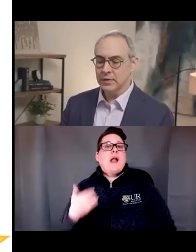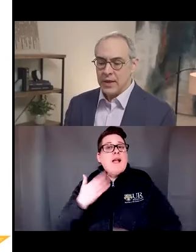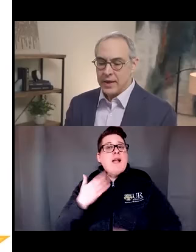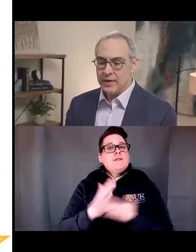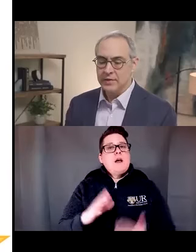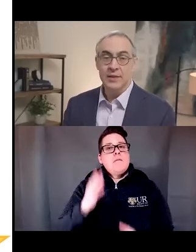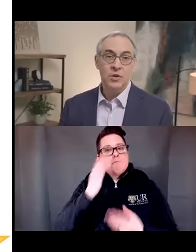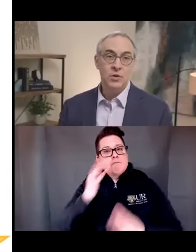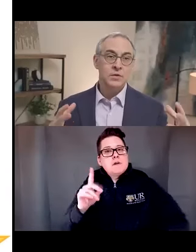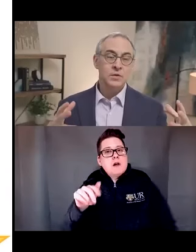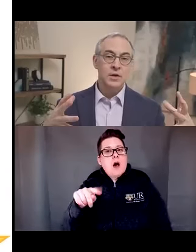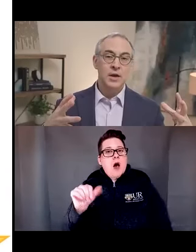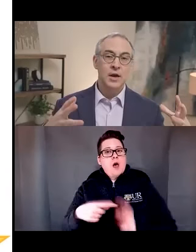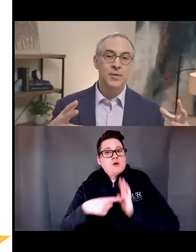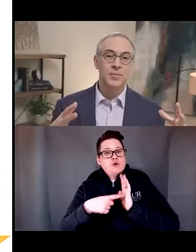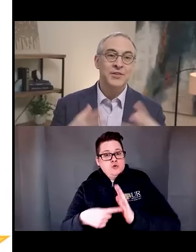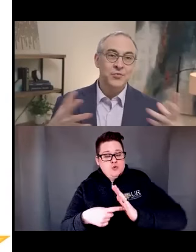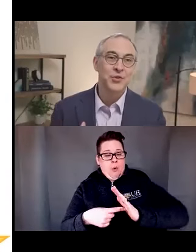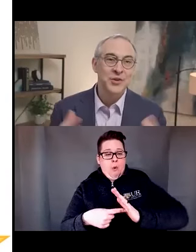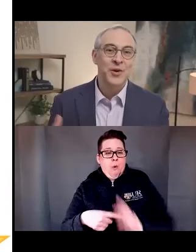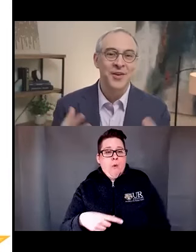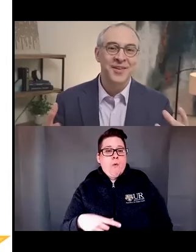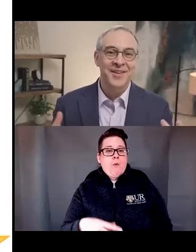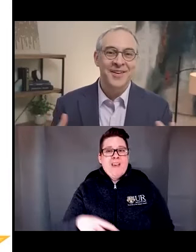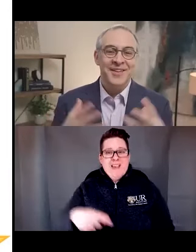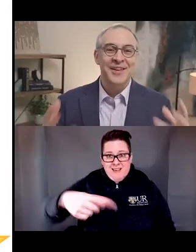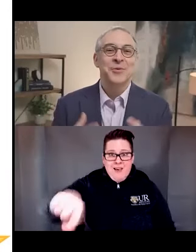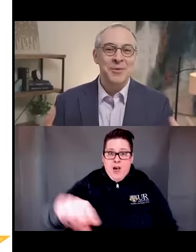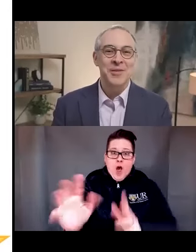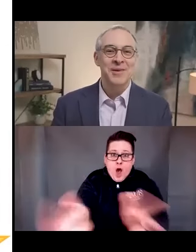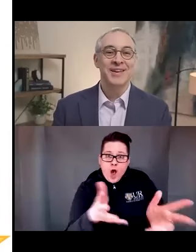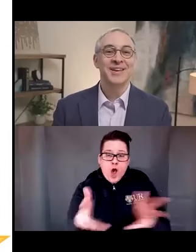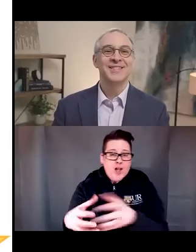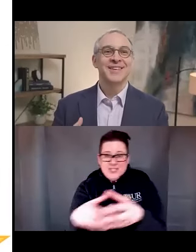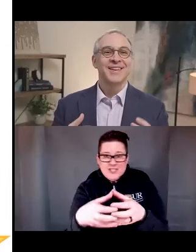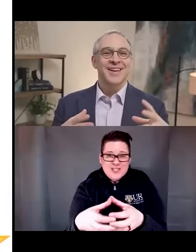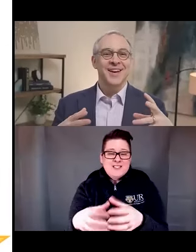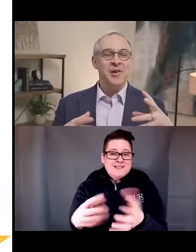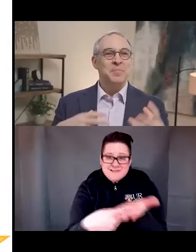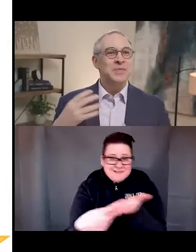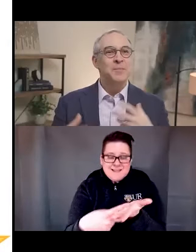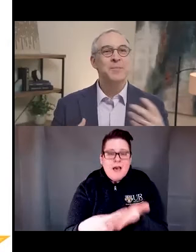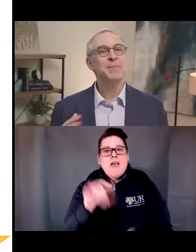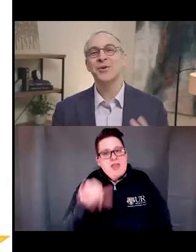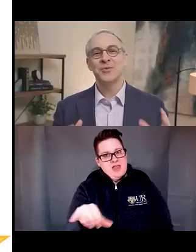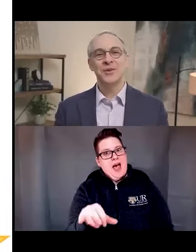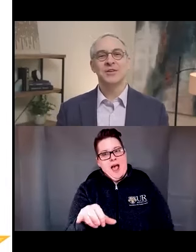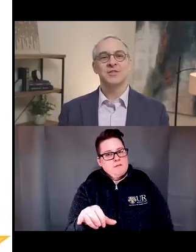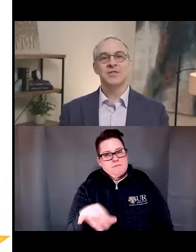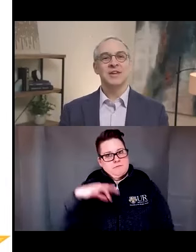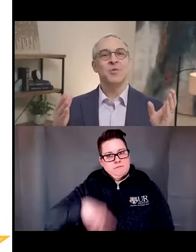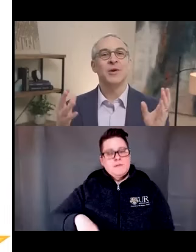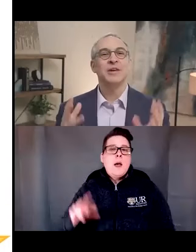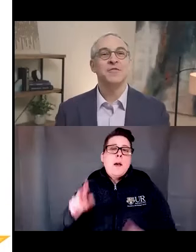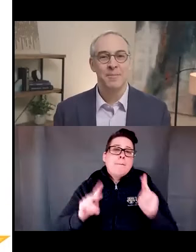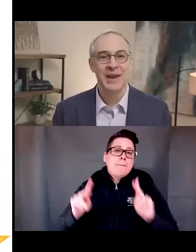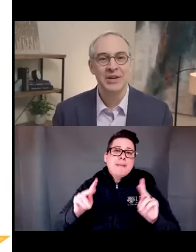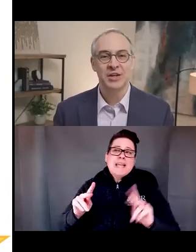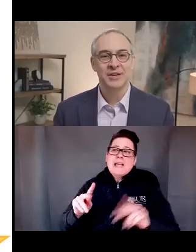this, is that that's really where the money is. People don't really just need